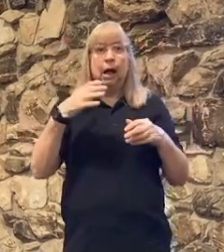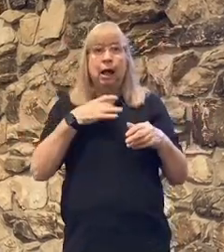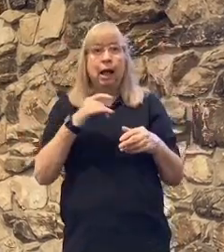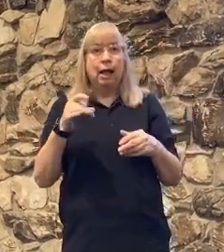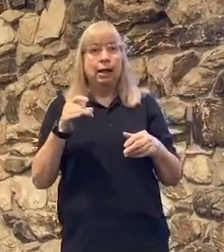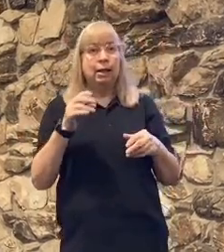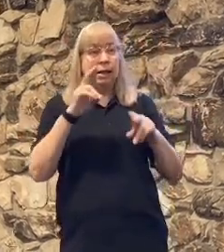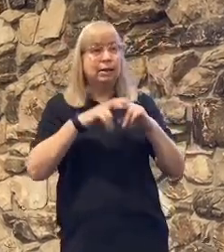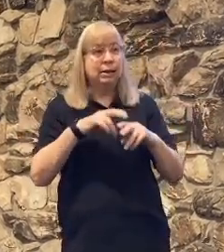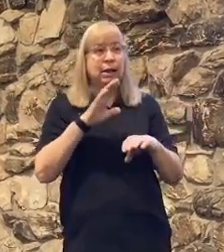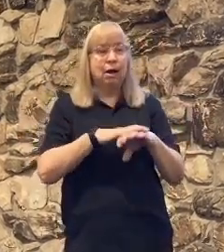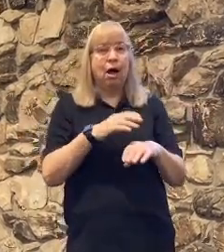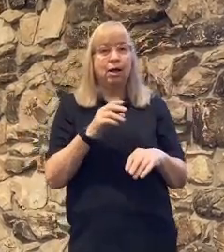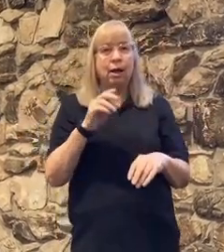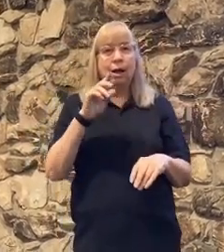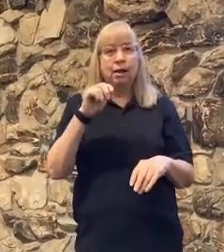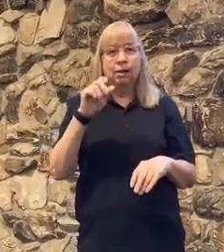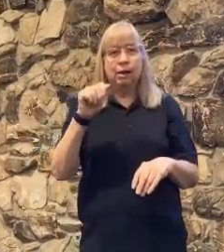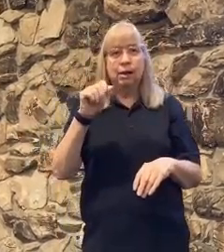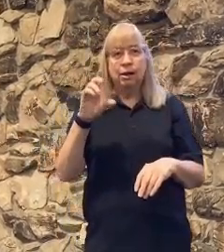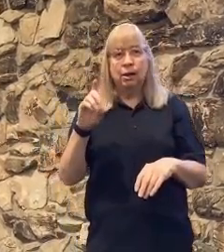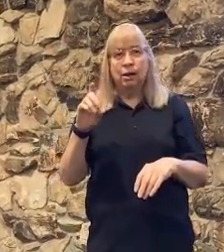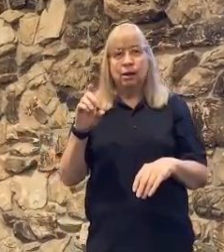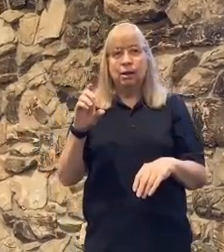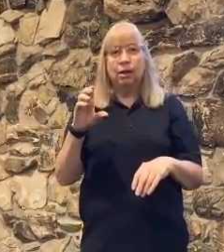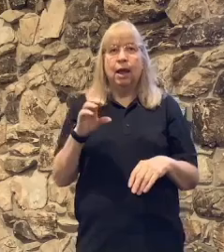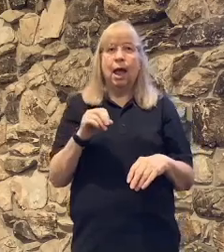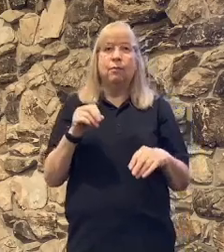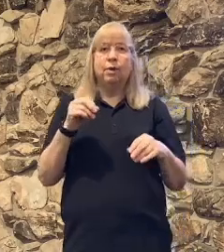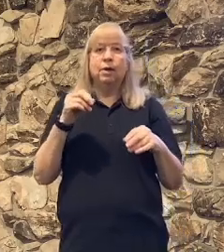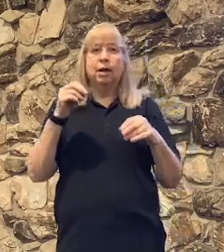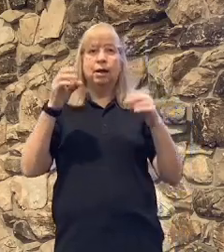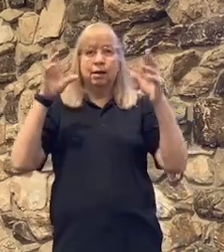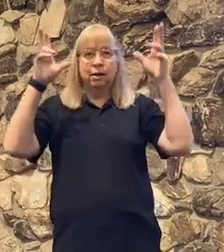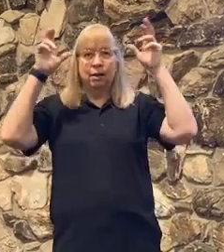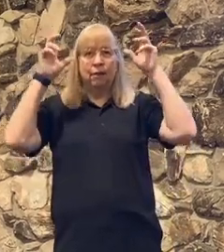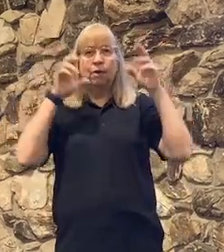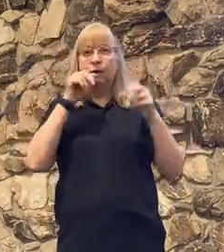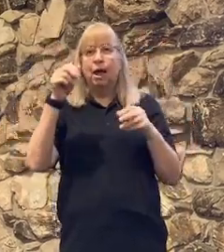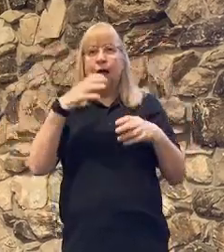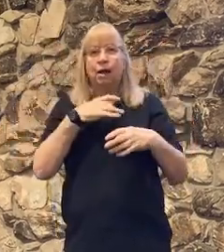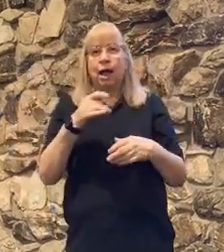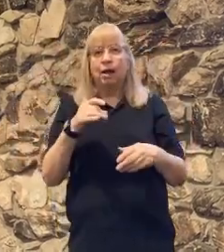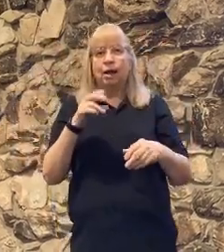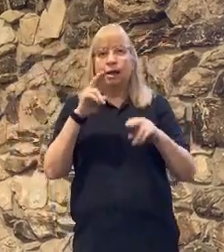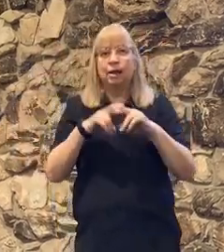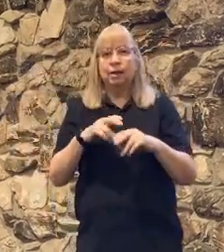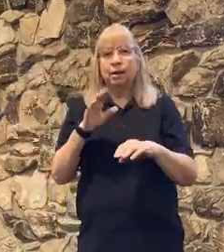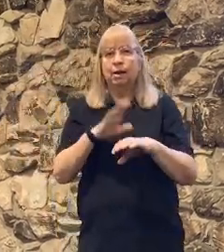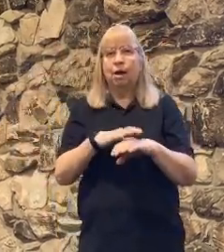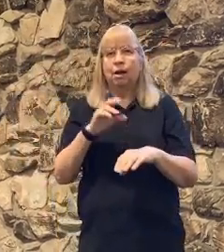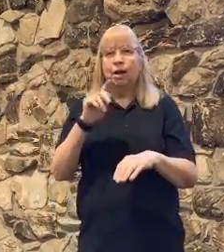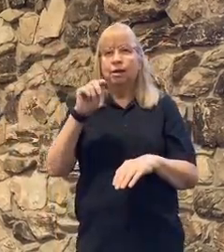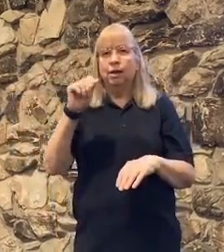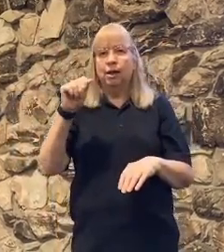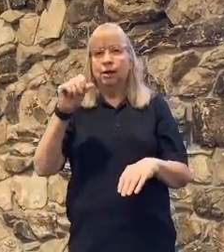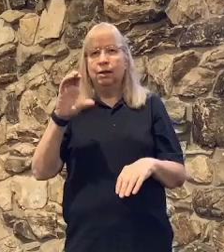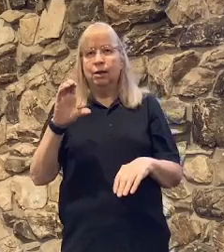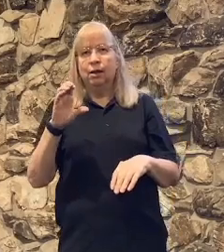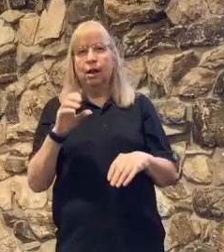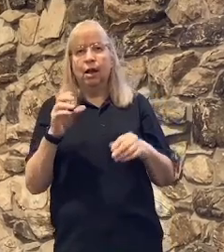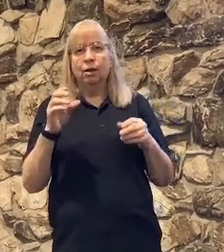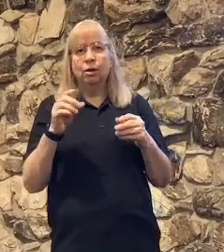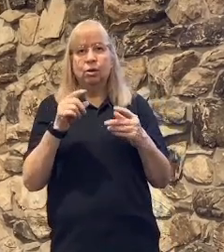Sit on attack. Sit on attack, and if the devil doesn't like it, he can sit on attack. Sit on